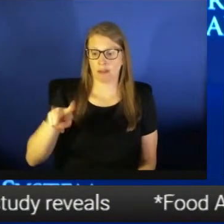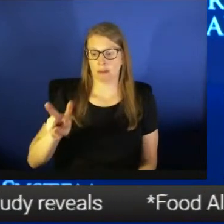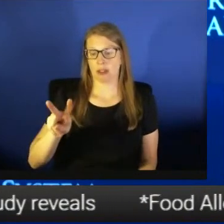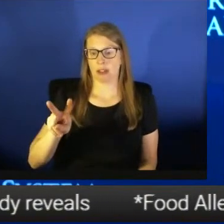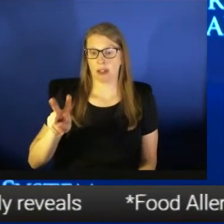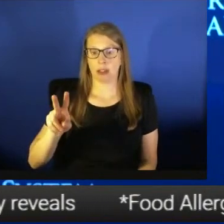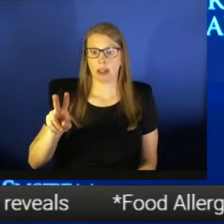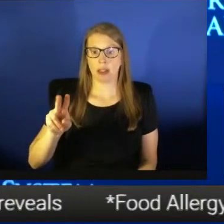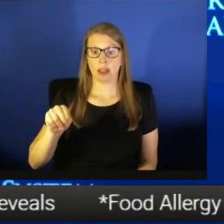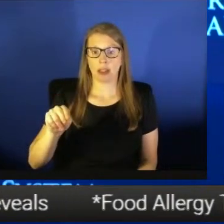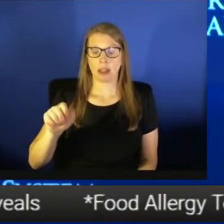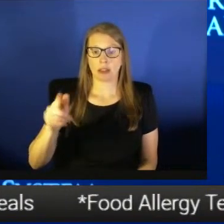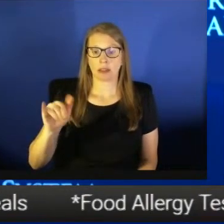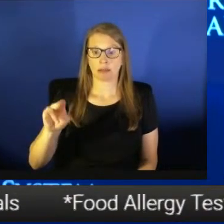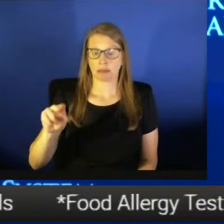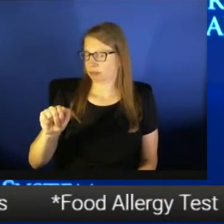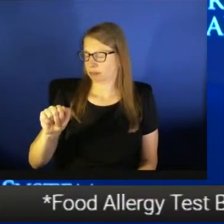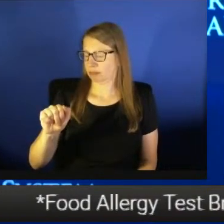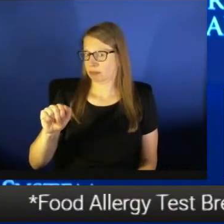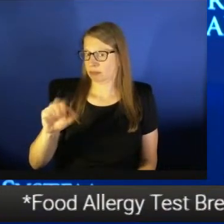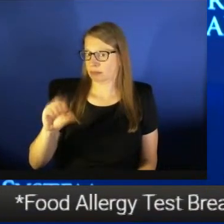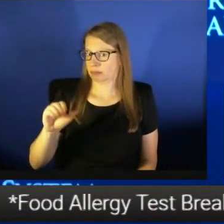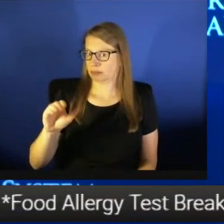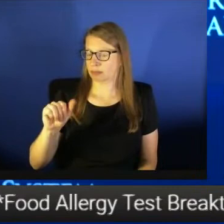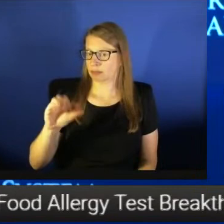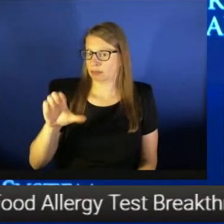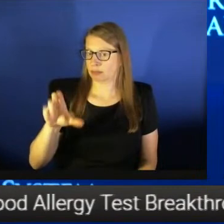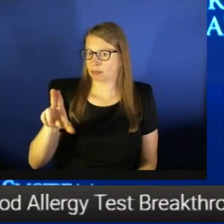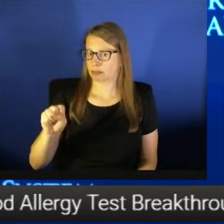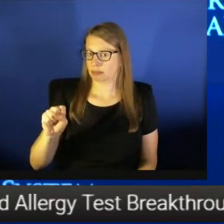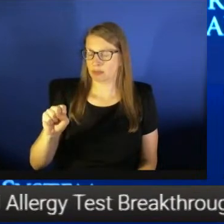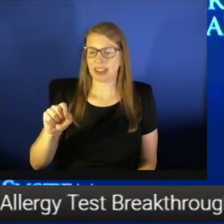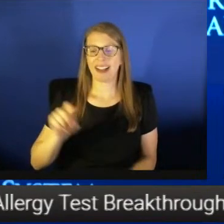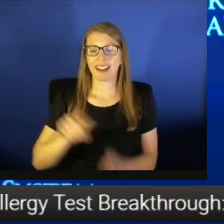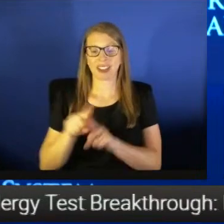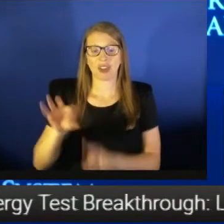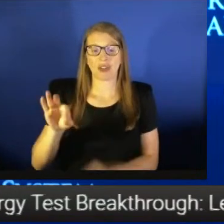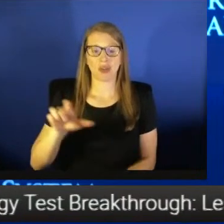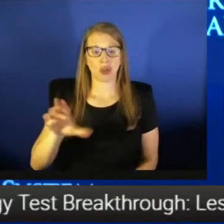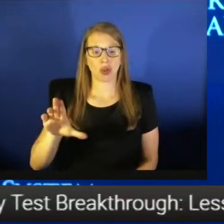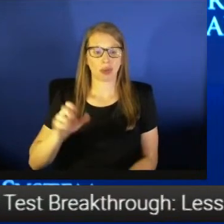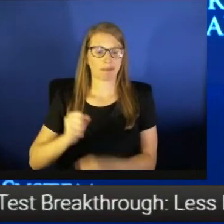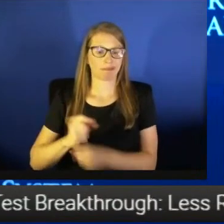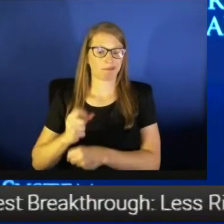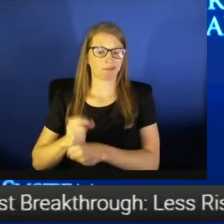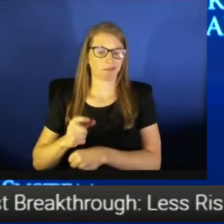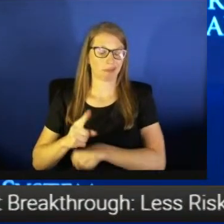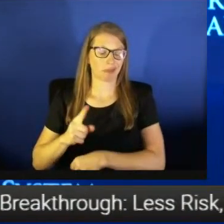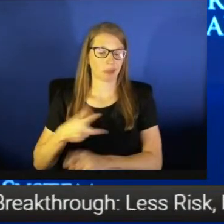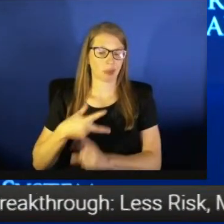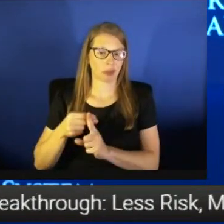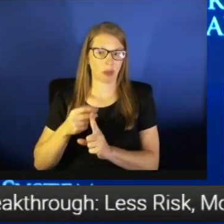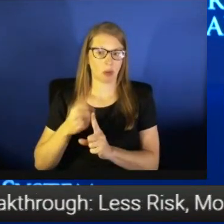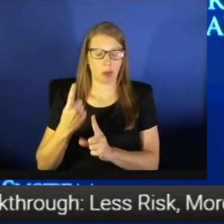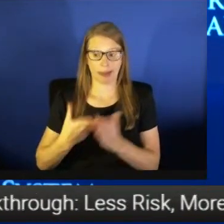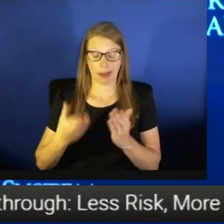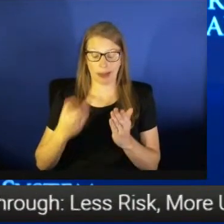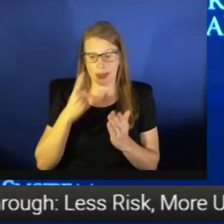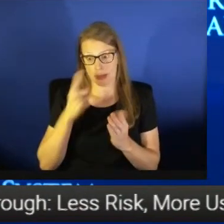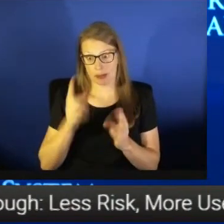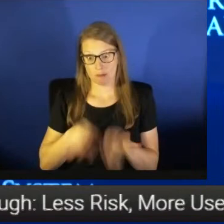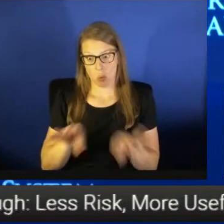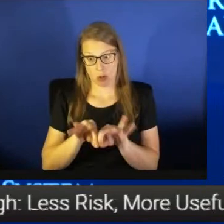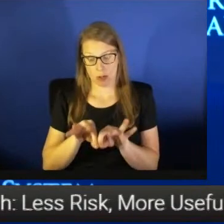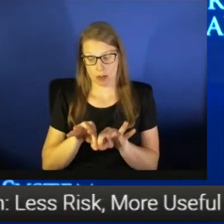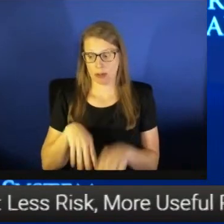meningococcus, and of course we have our seasonal flu vaccine. So one of those things that I think is so critical when you look at one of